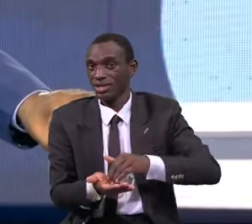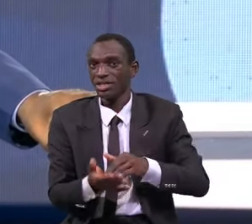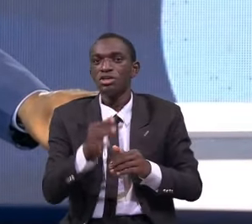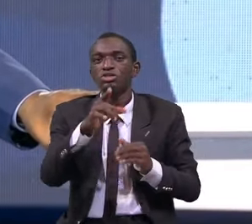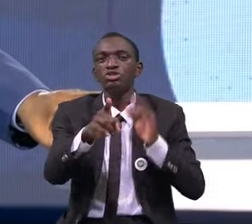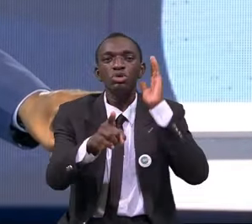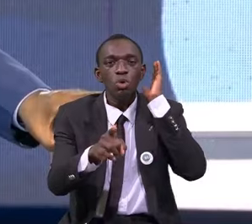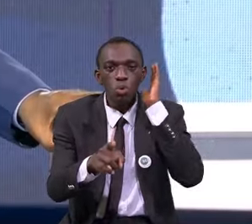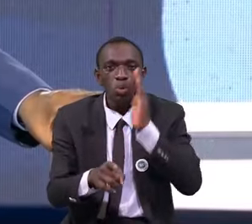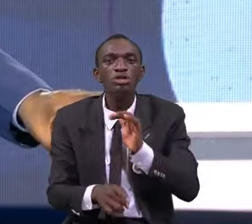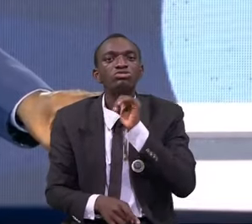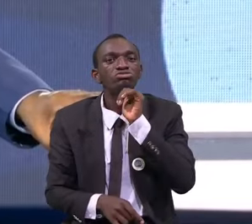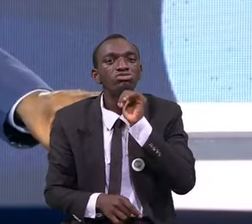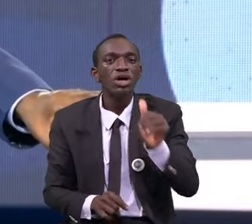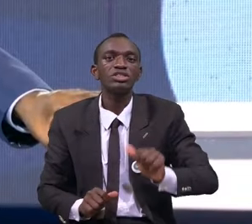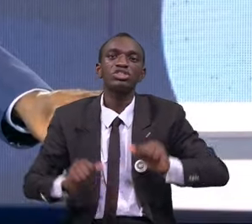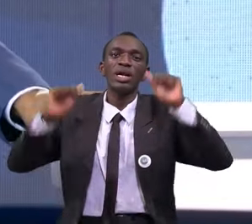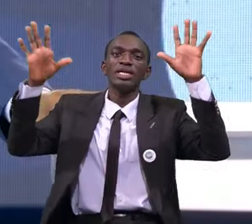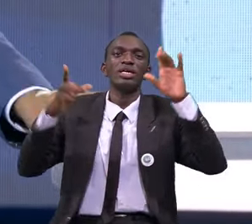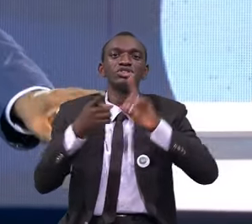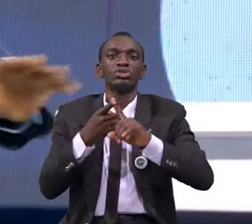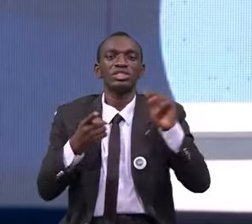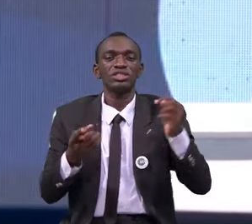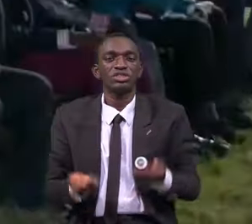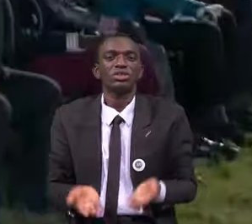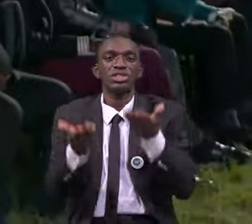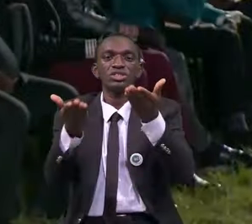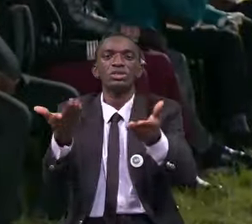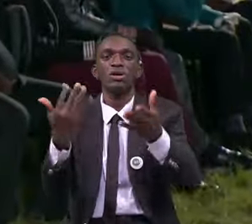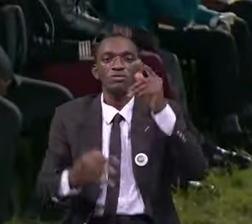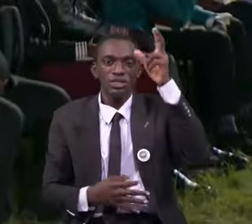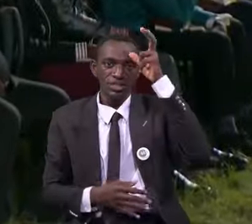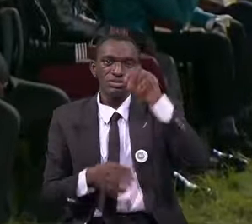not surrender to the suggestion of the devil.